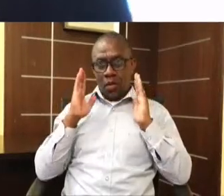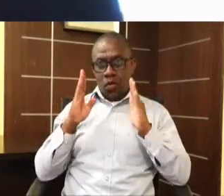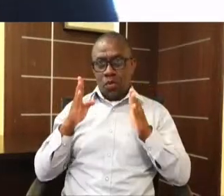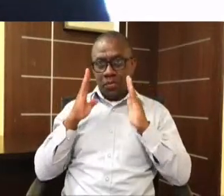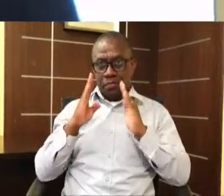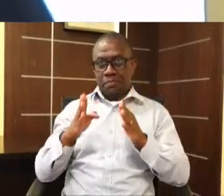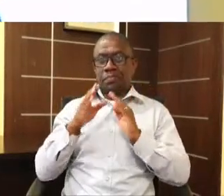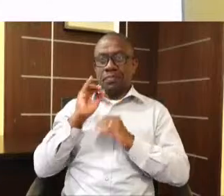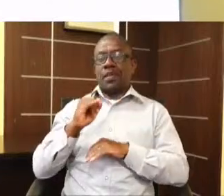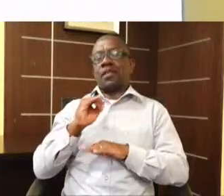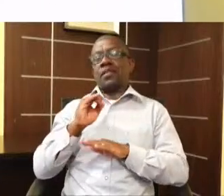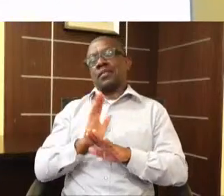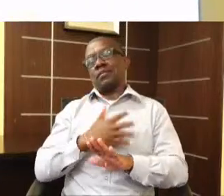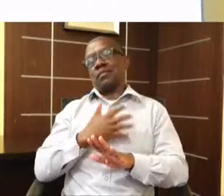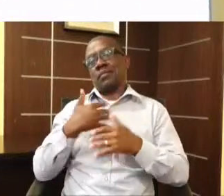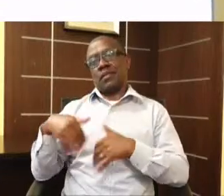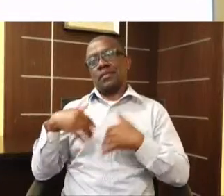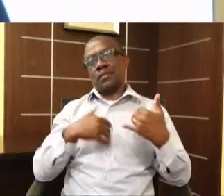Concentration is the game.